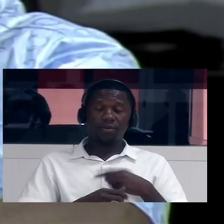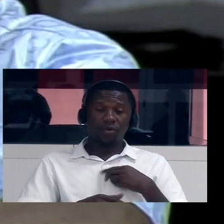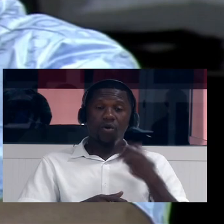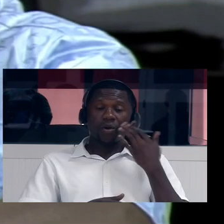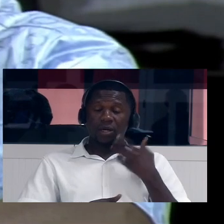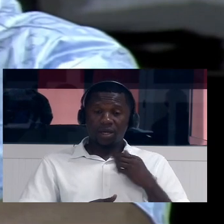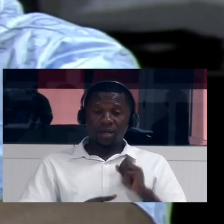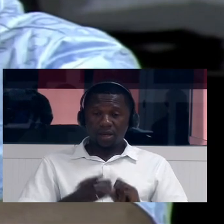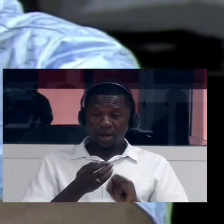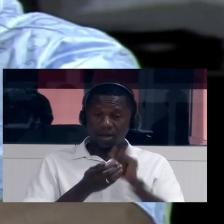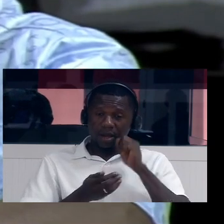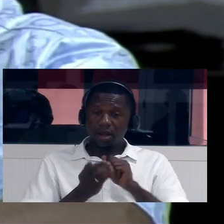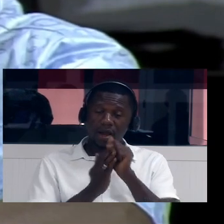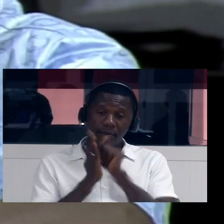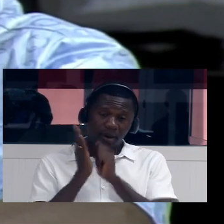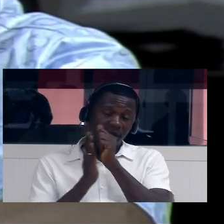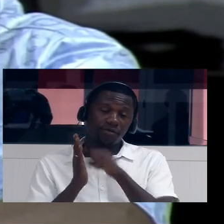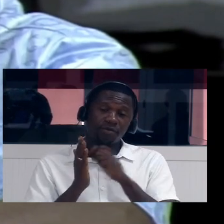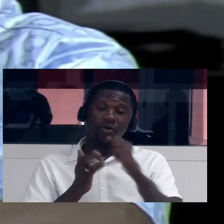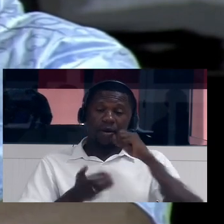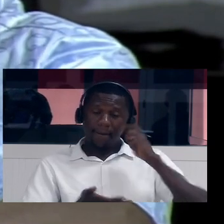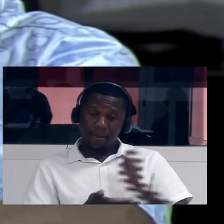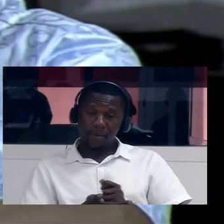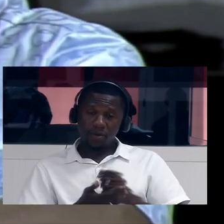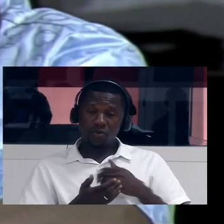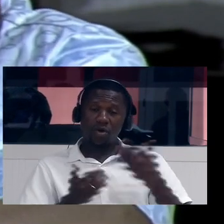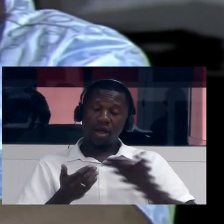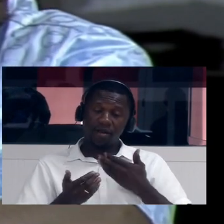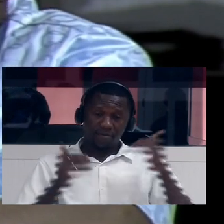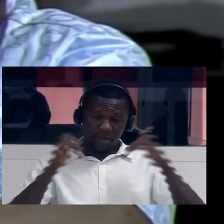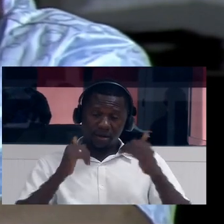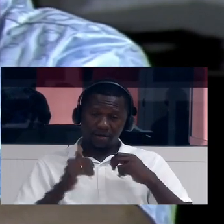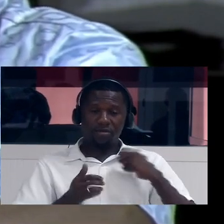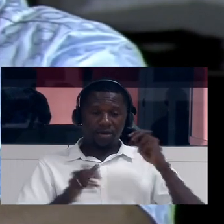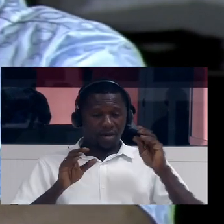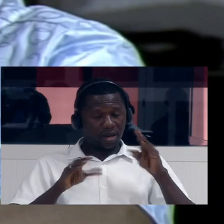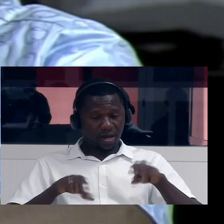permits. During this period, before the events of